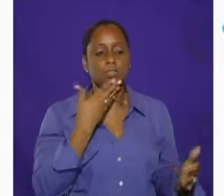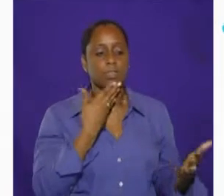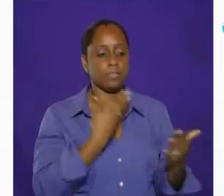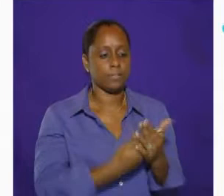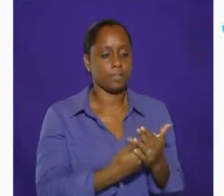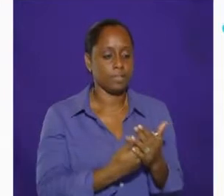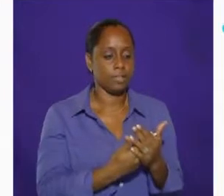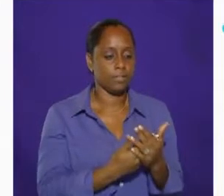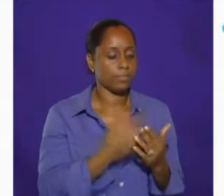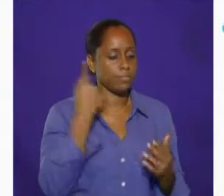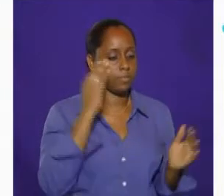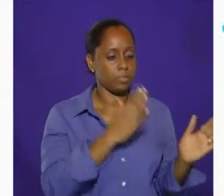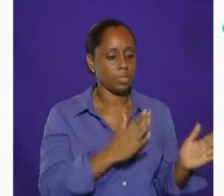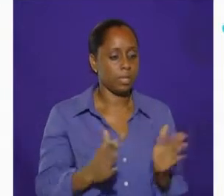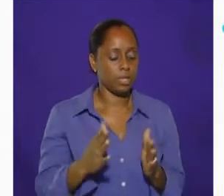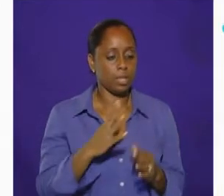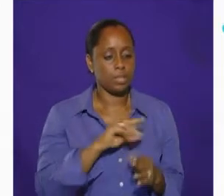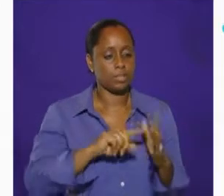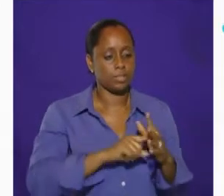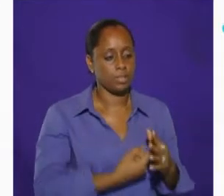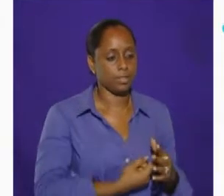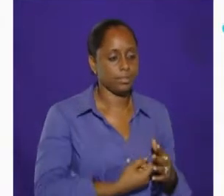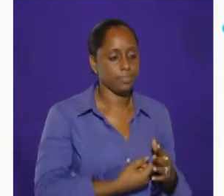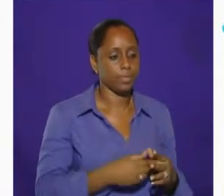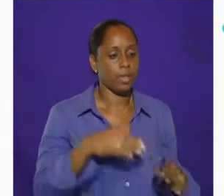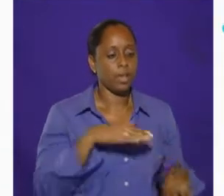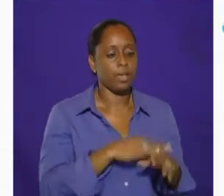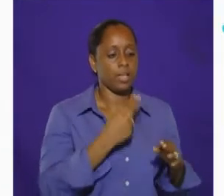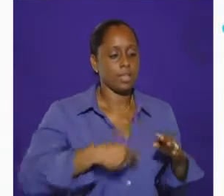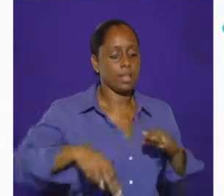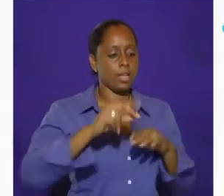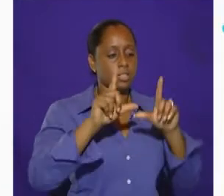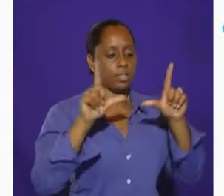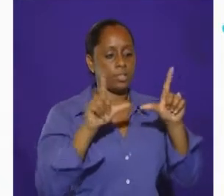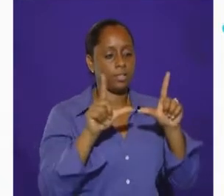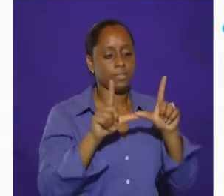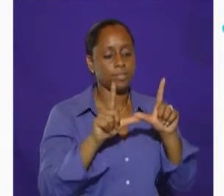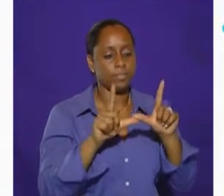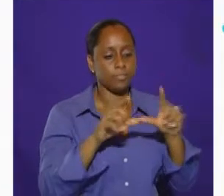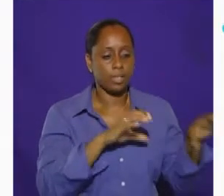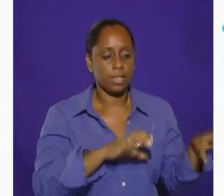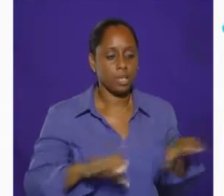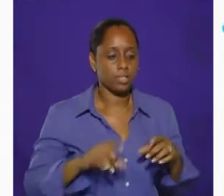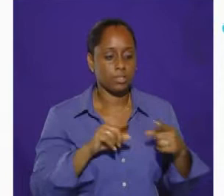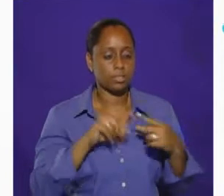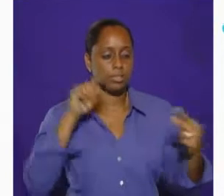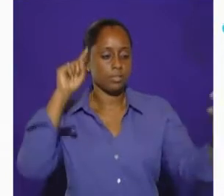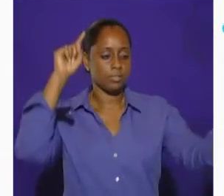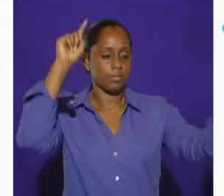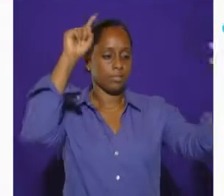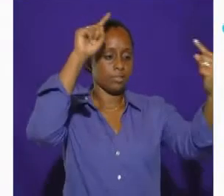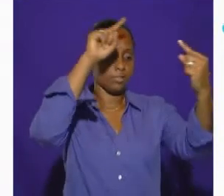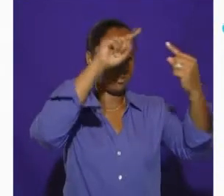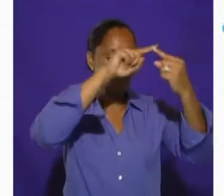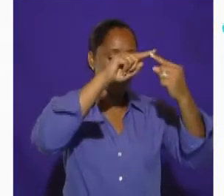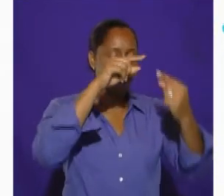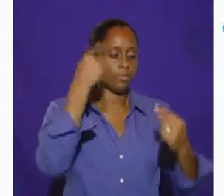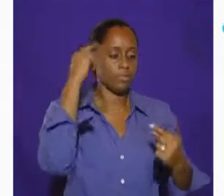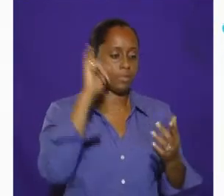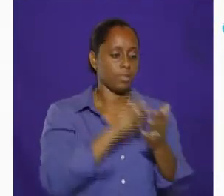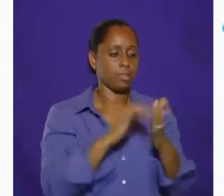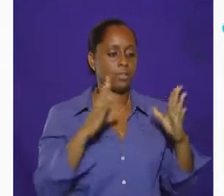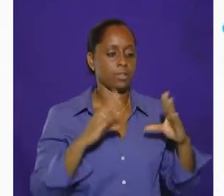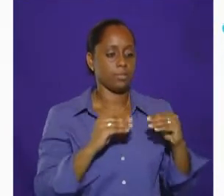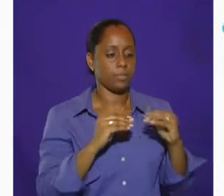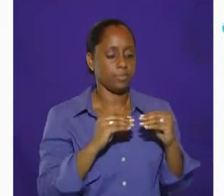far from sufficient regarding planning and implementing, at national level, actions to achieve the